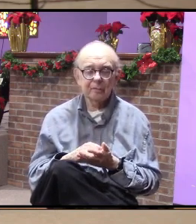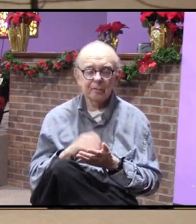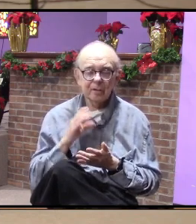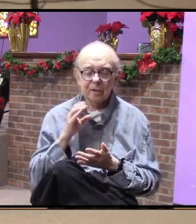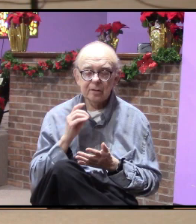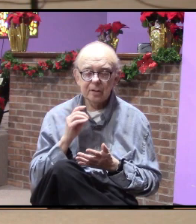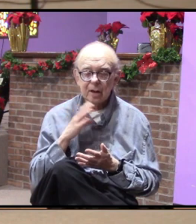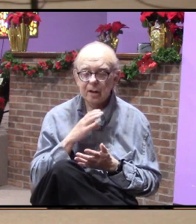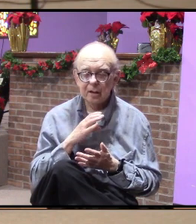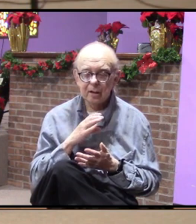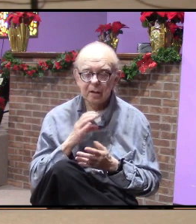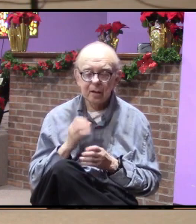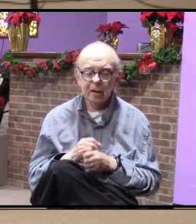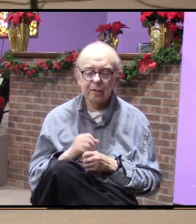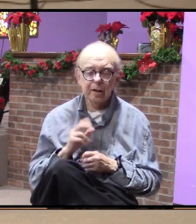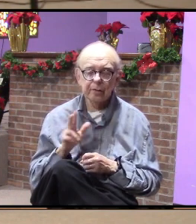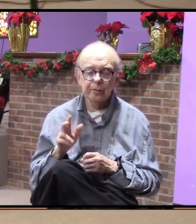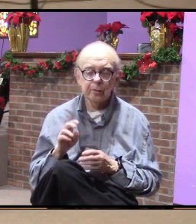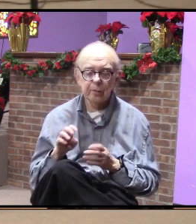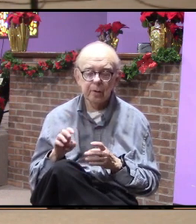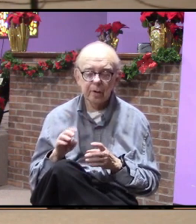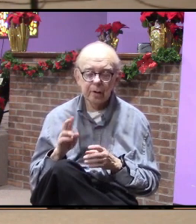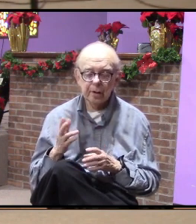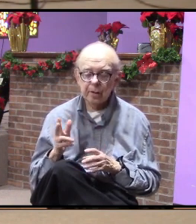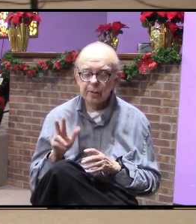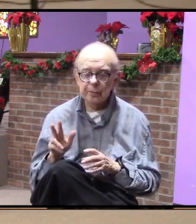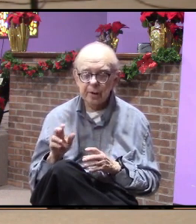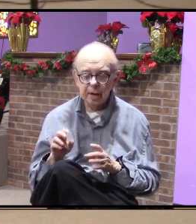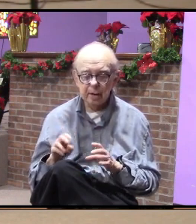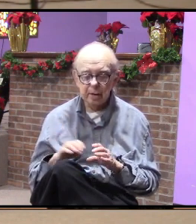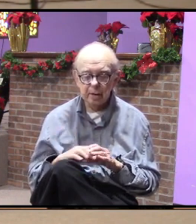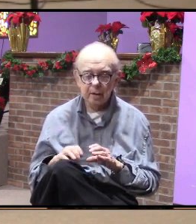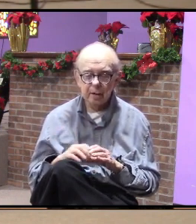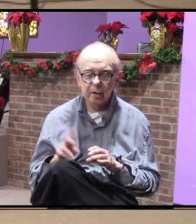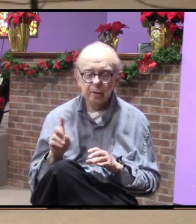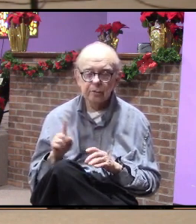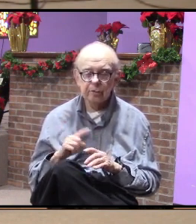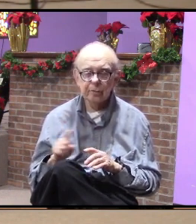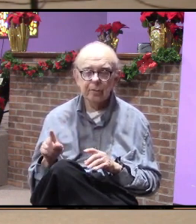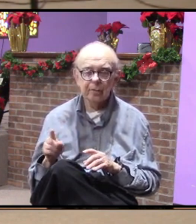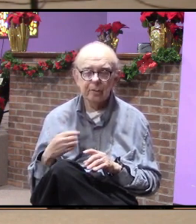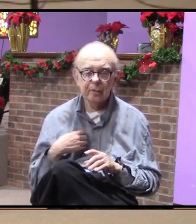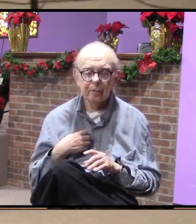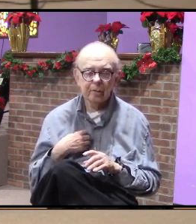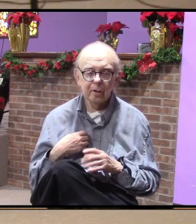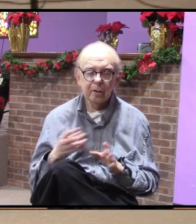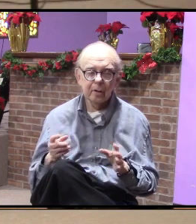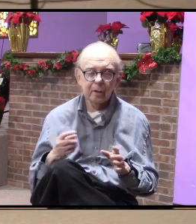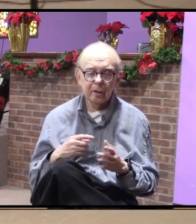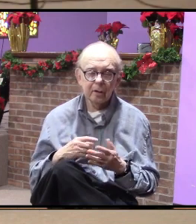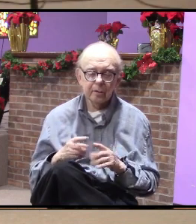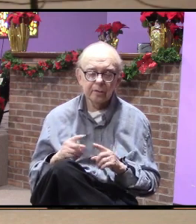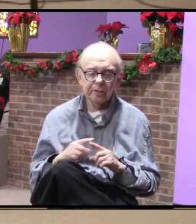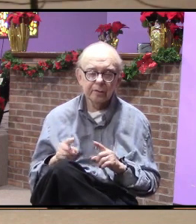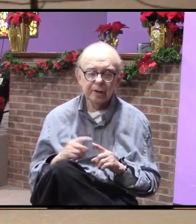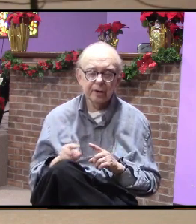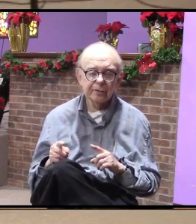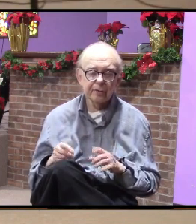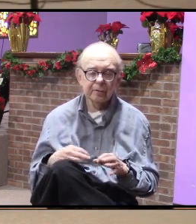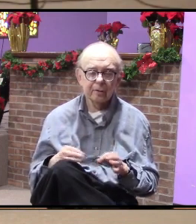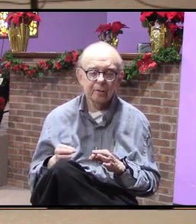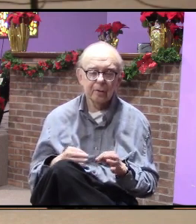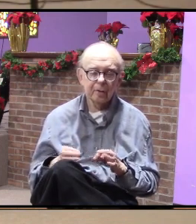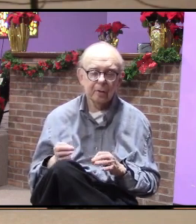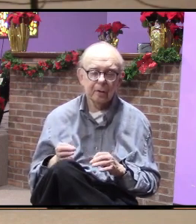I've gotten through 3 emails so far, and 2 of them have already sent me in different directions,